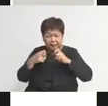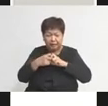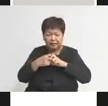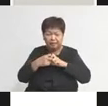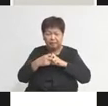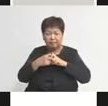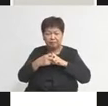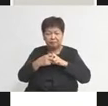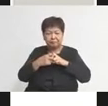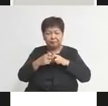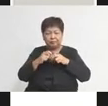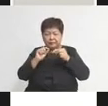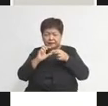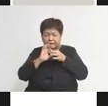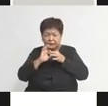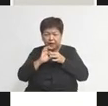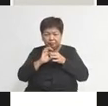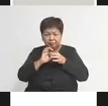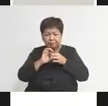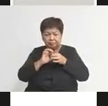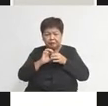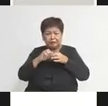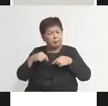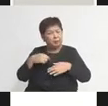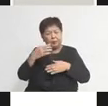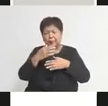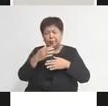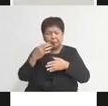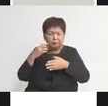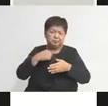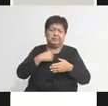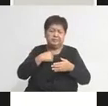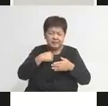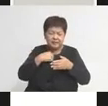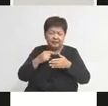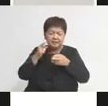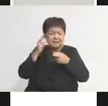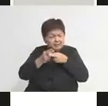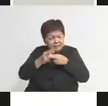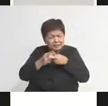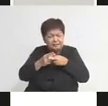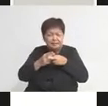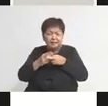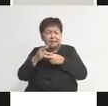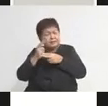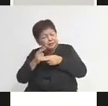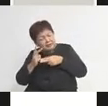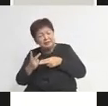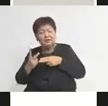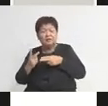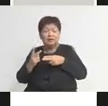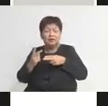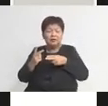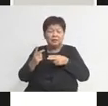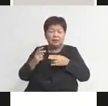status. What will happen to me? Because then all my information will be with the Thai government. So,according